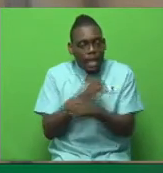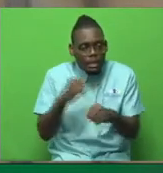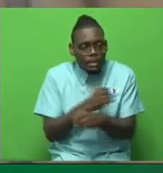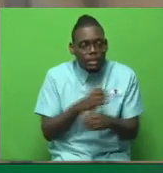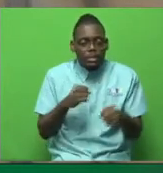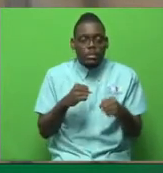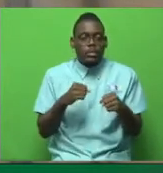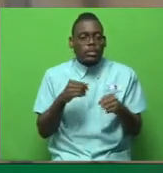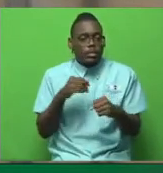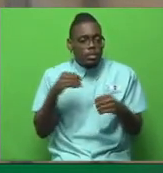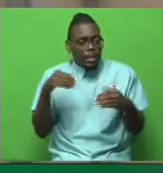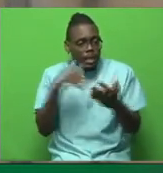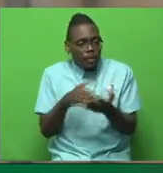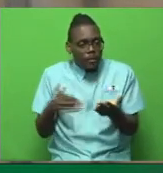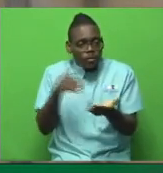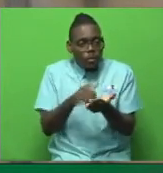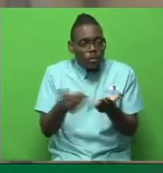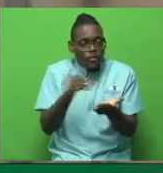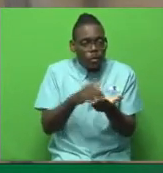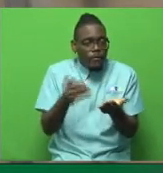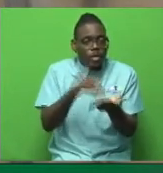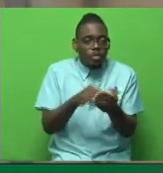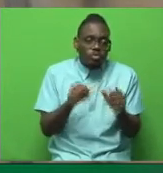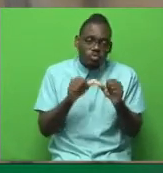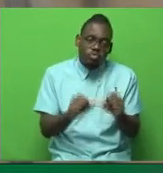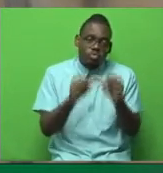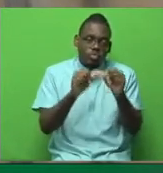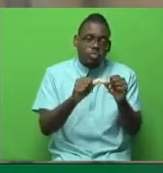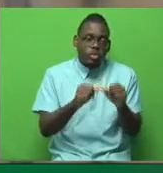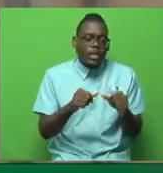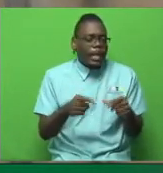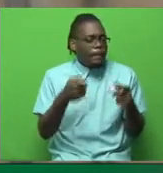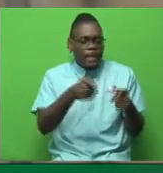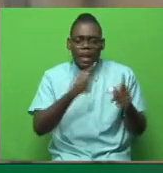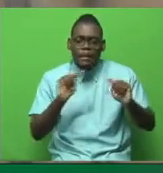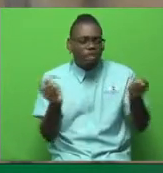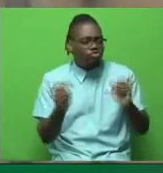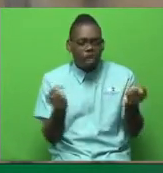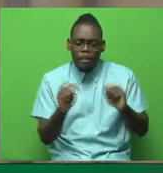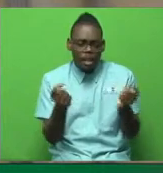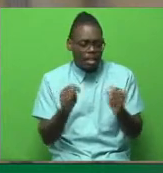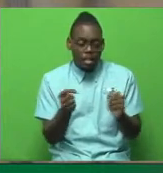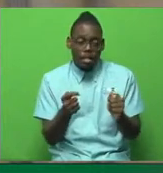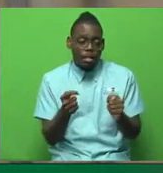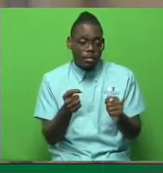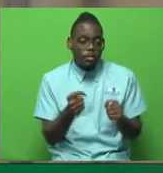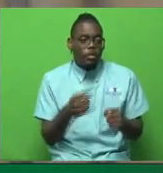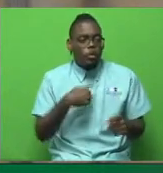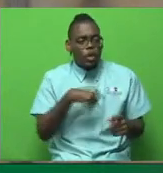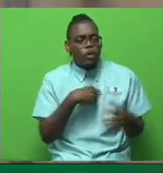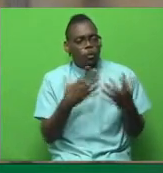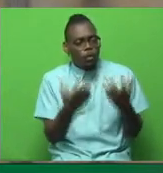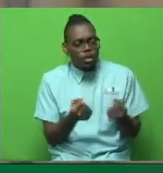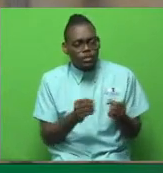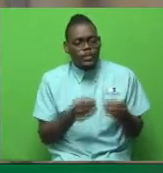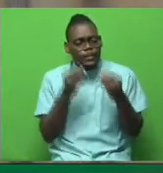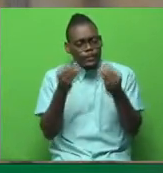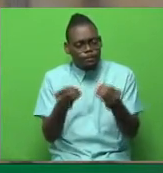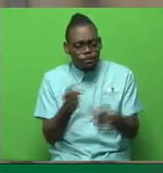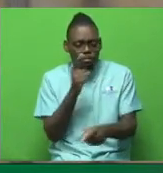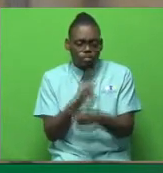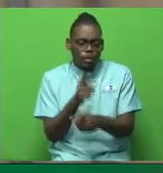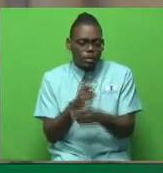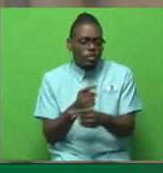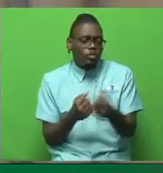students who just can't help themselves getting into trouble we want to offer them that support we want to wrap the arms of